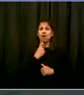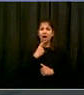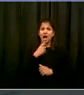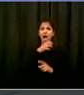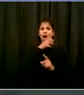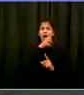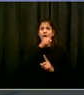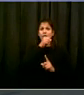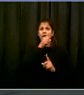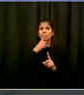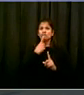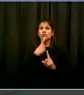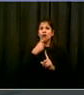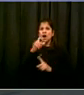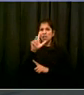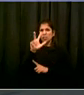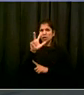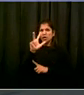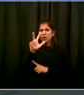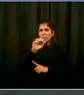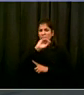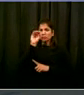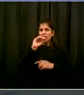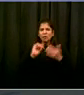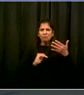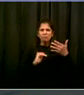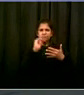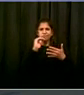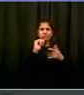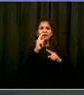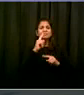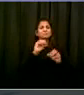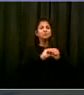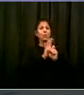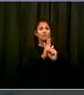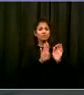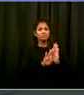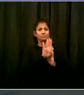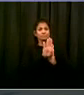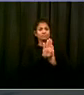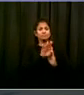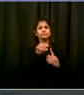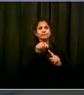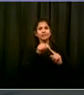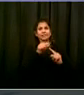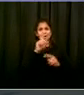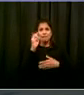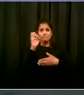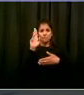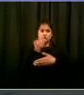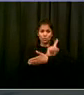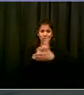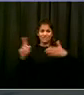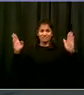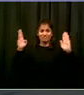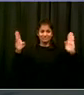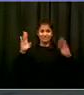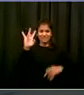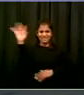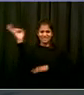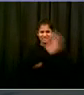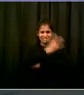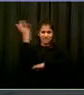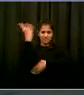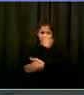positivity over a 7-day average. And the geographic boundary depends on the density of